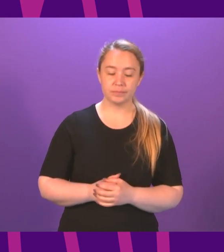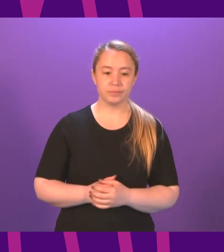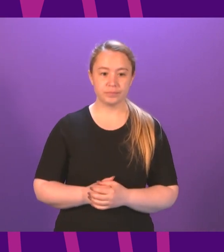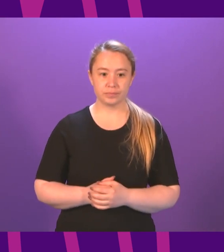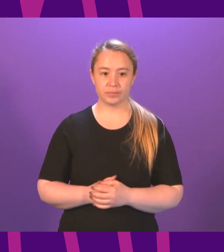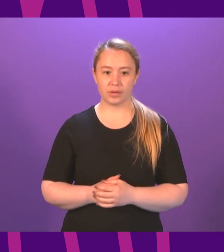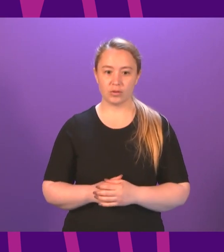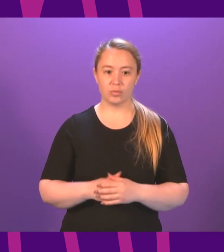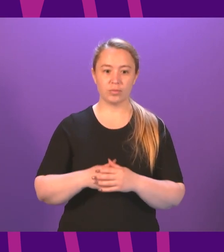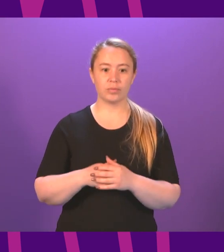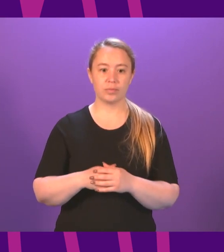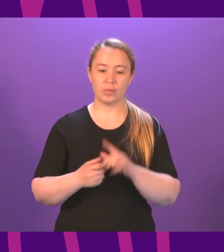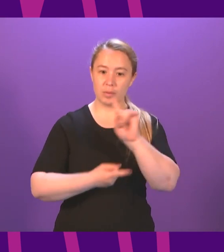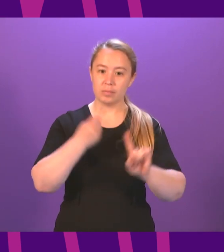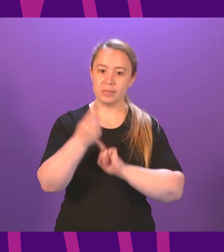Suspend the meeting.